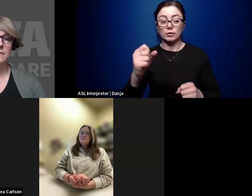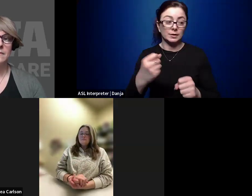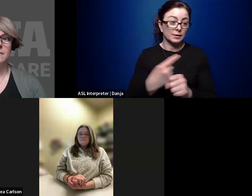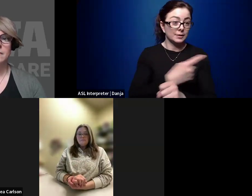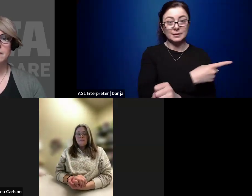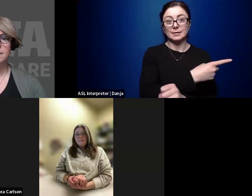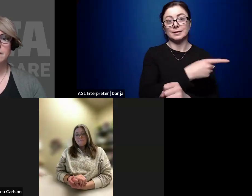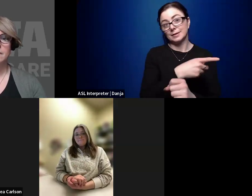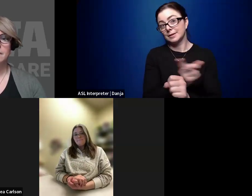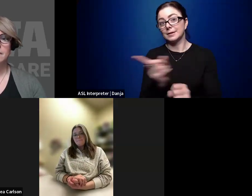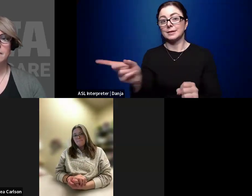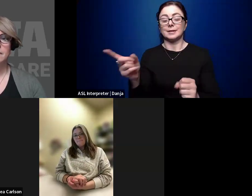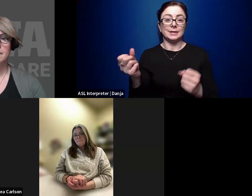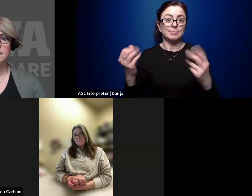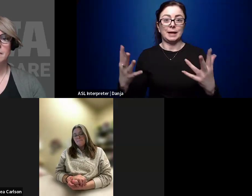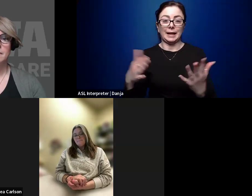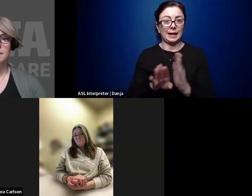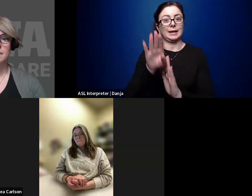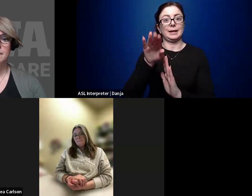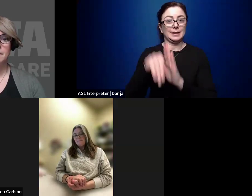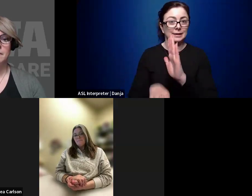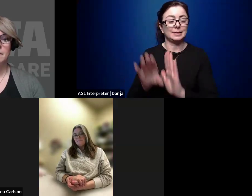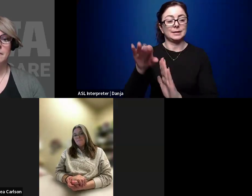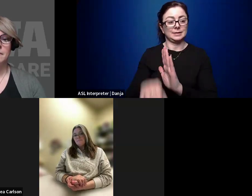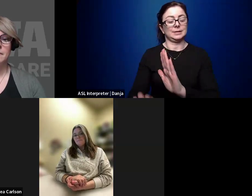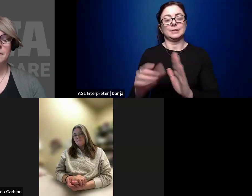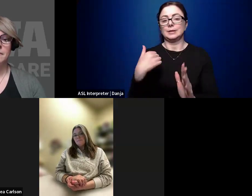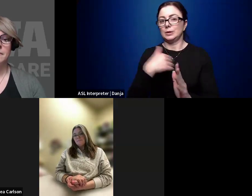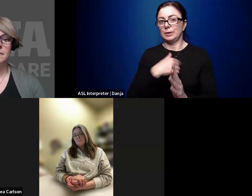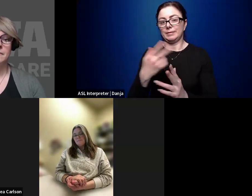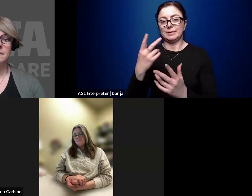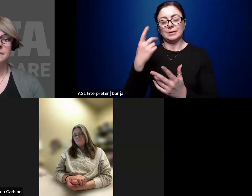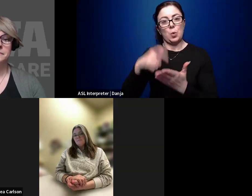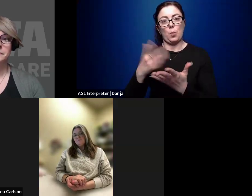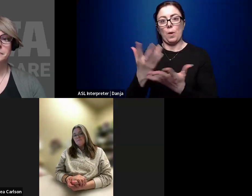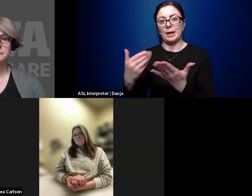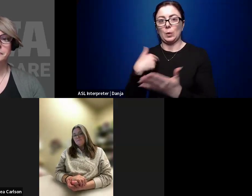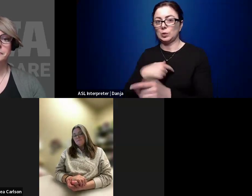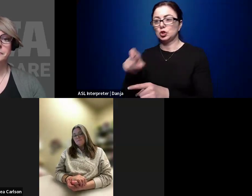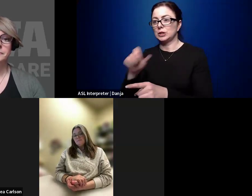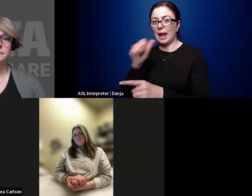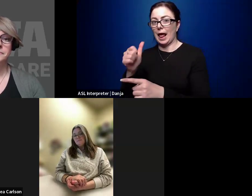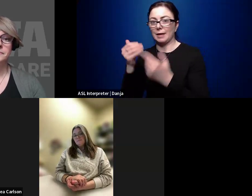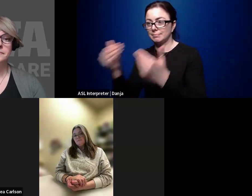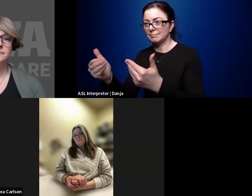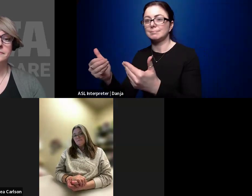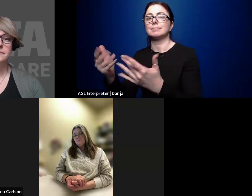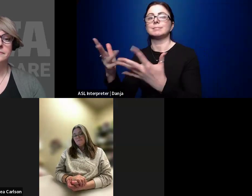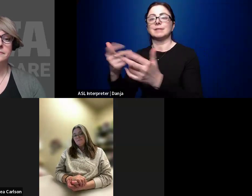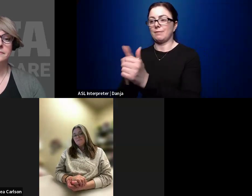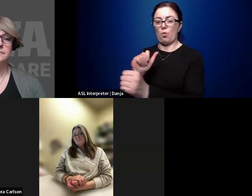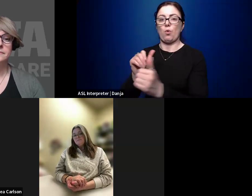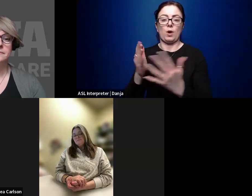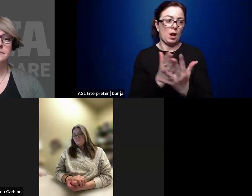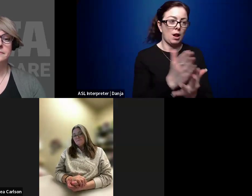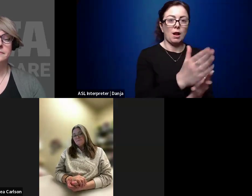outlet. We've hit one-way streets and do not enter signs, but we continue to navigate them. The path we are